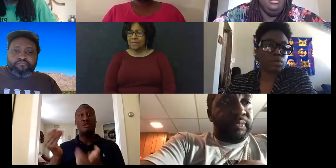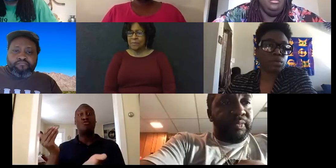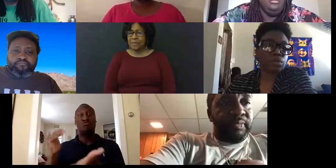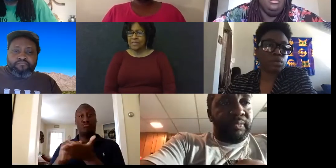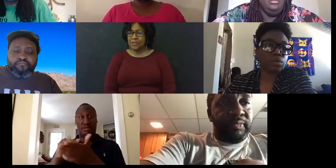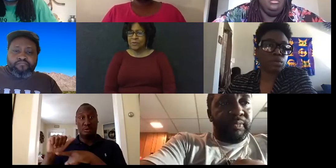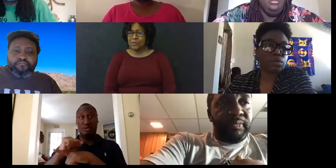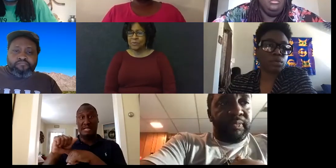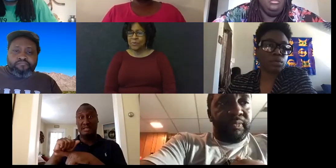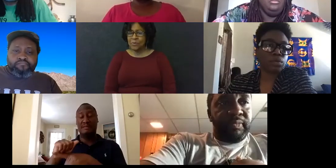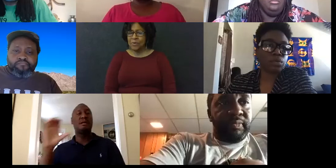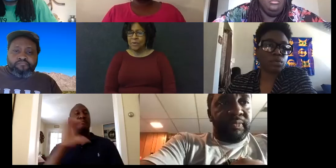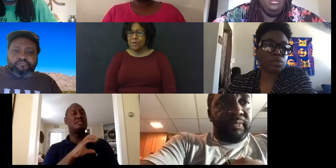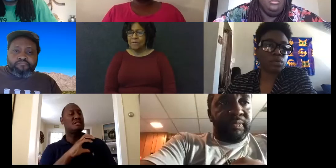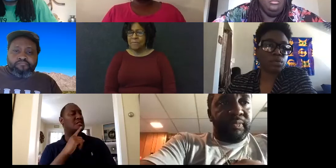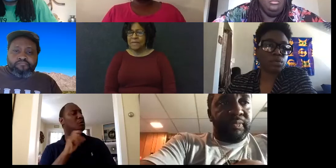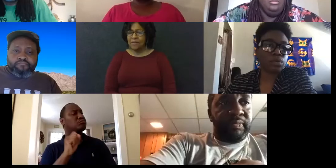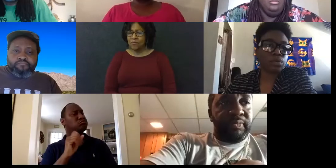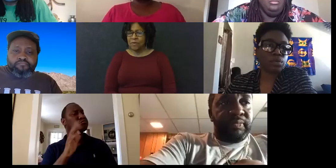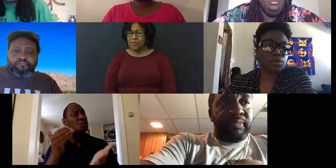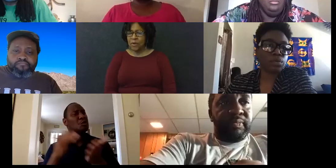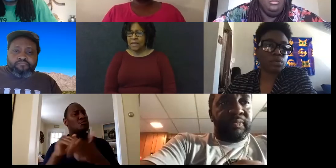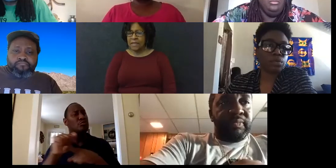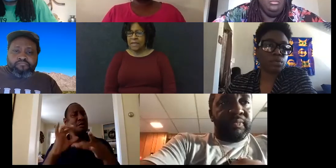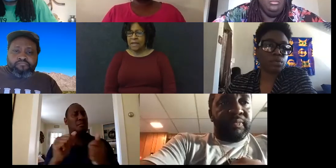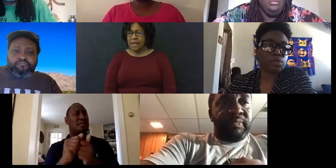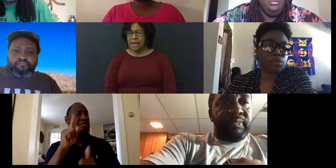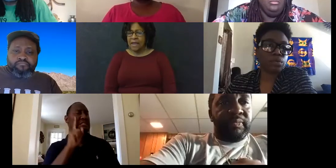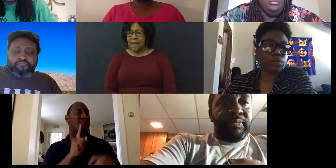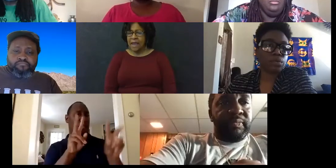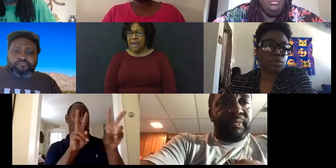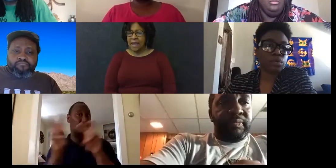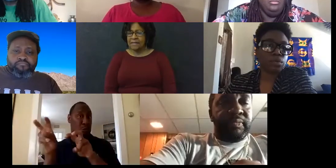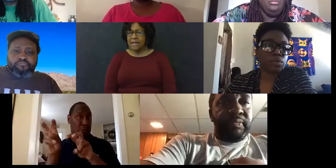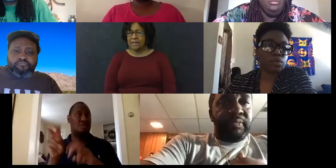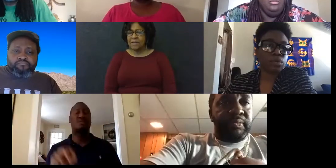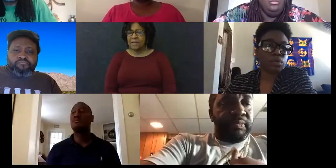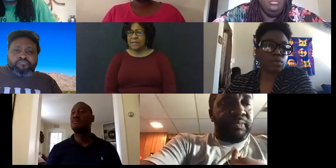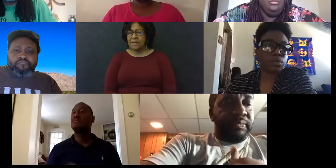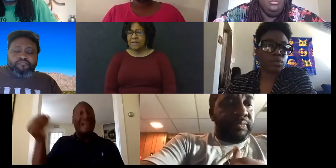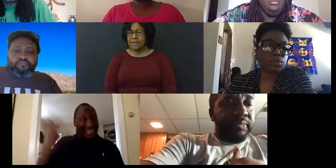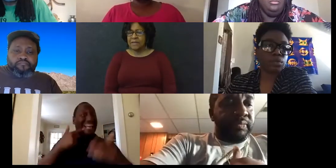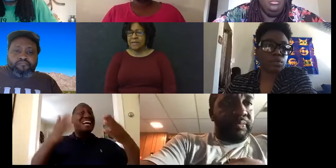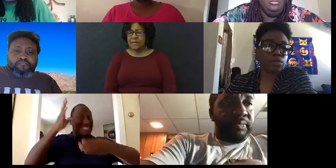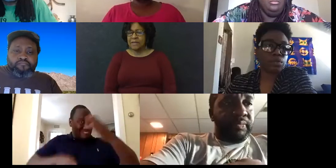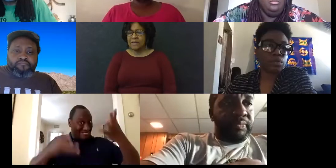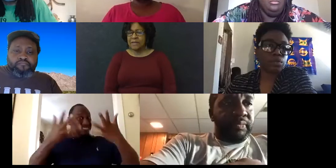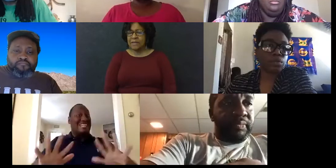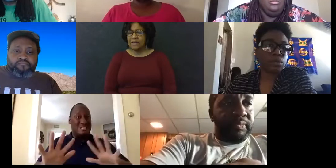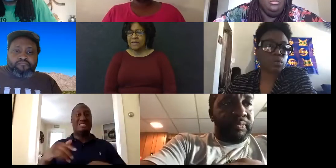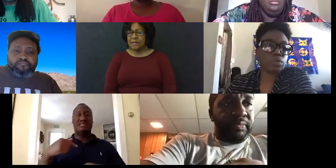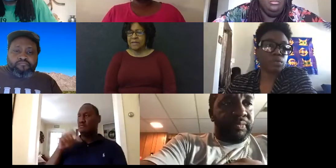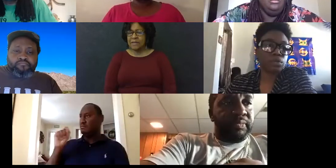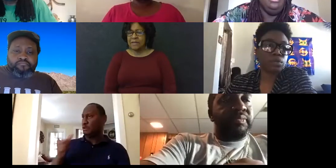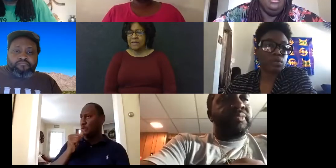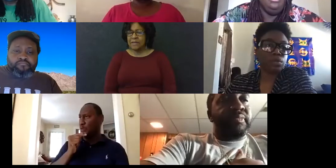said, the police used to get retraining, and they were retrained one time on deaf